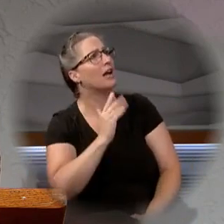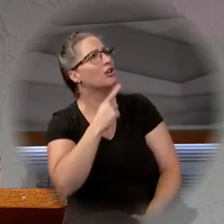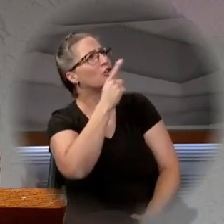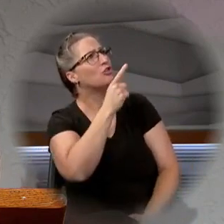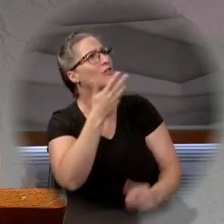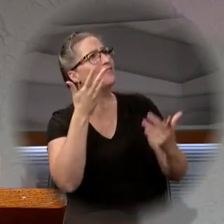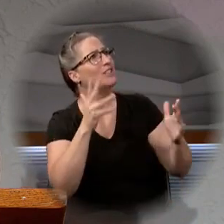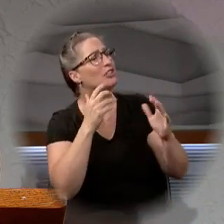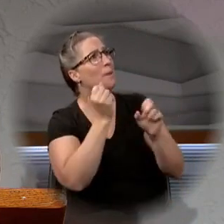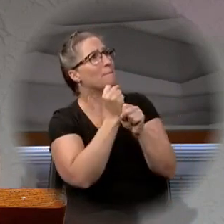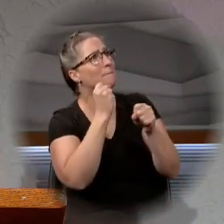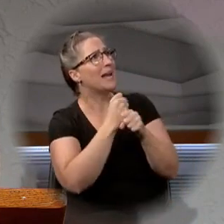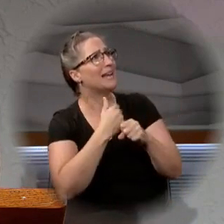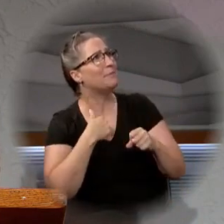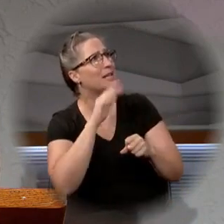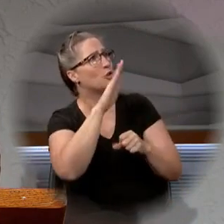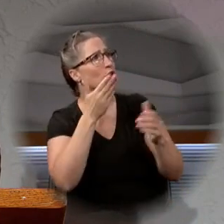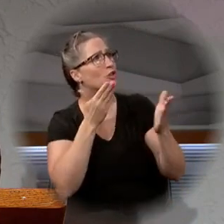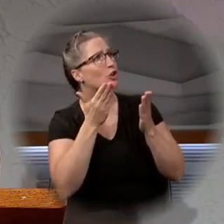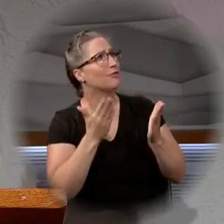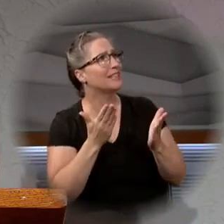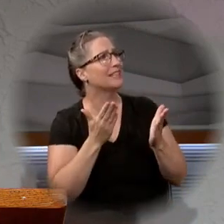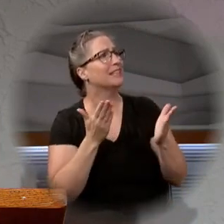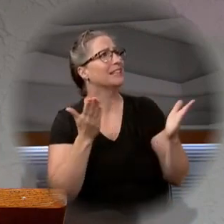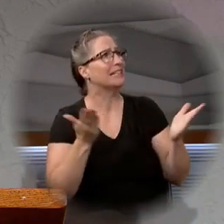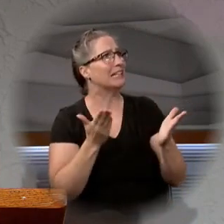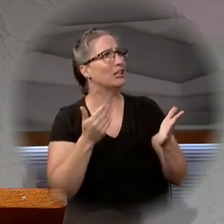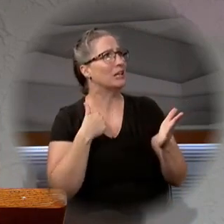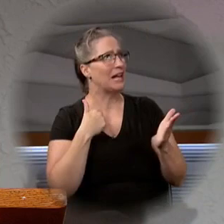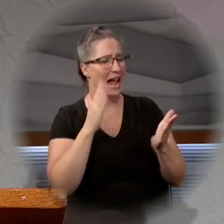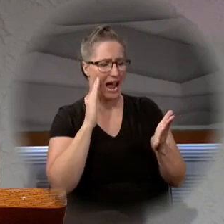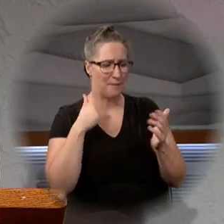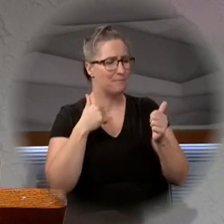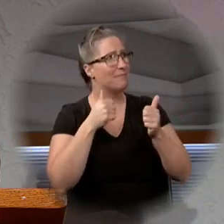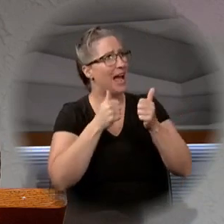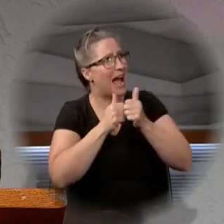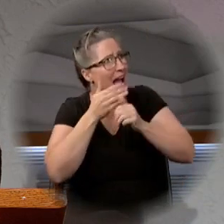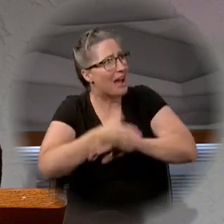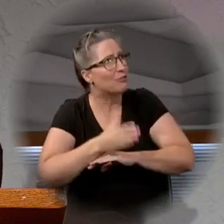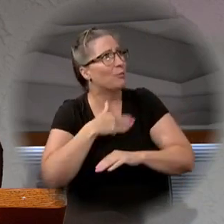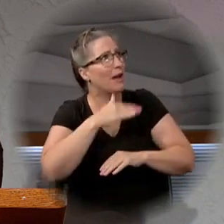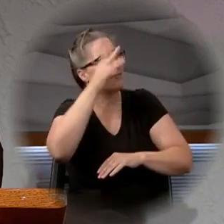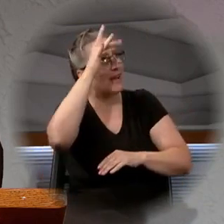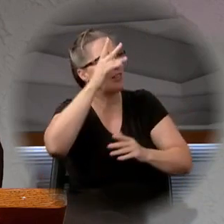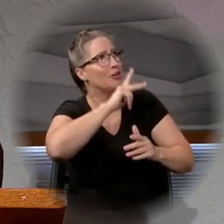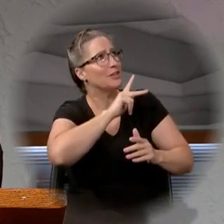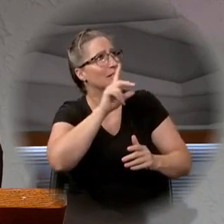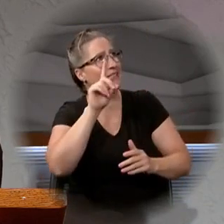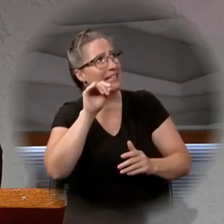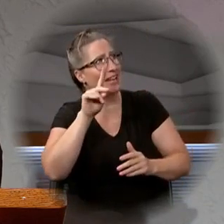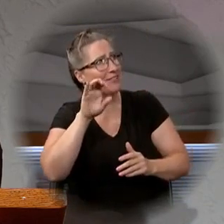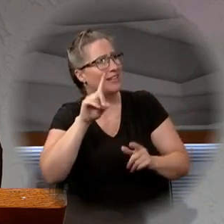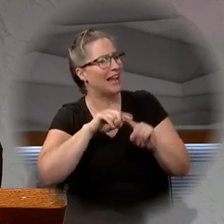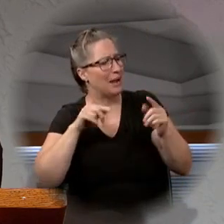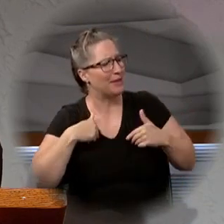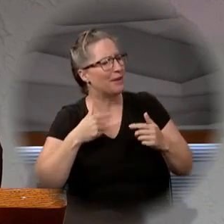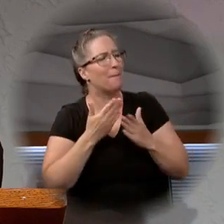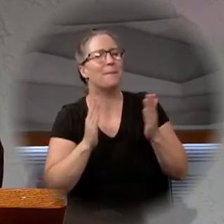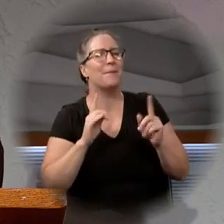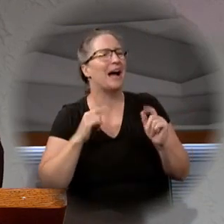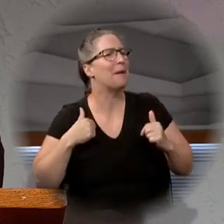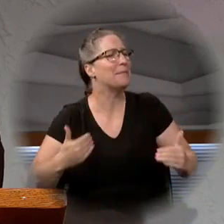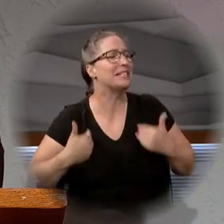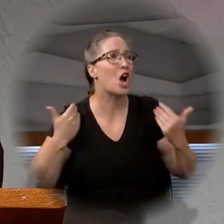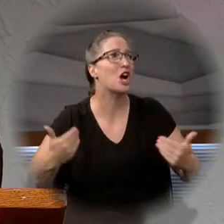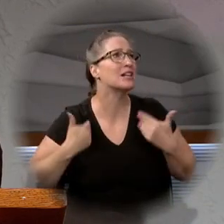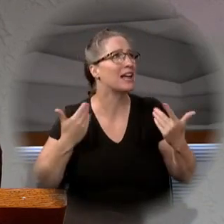you have made me your servant, king to succeed my father David. But I am a mere youth, not